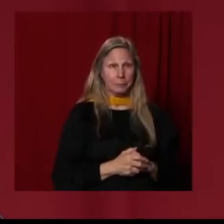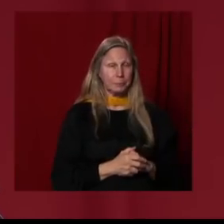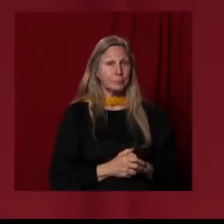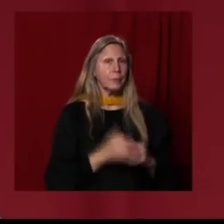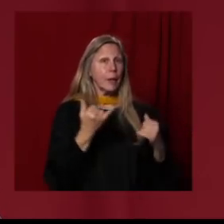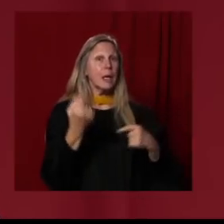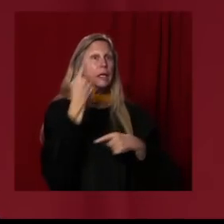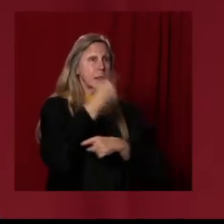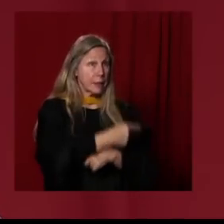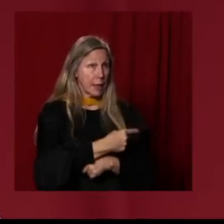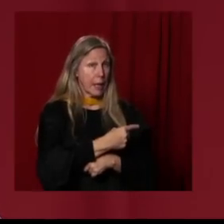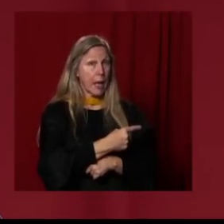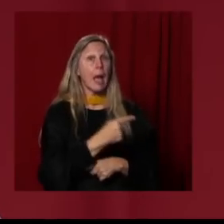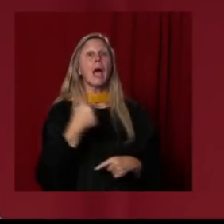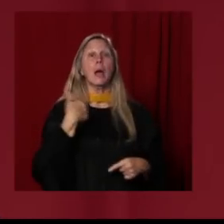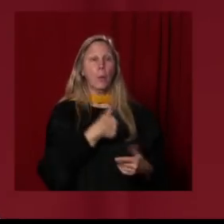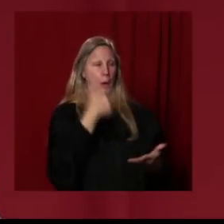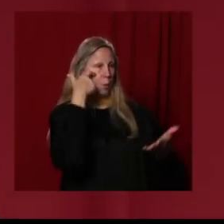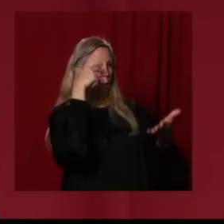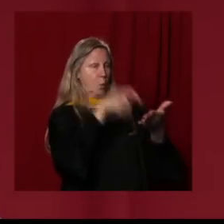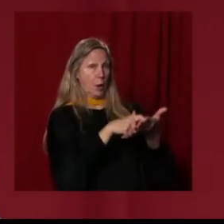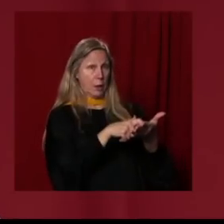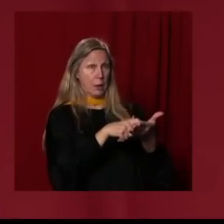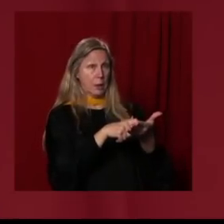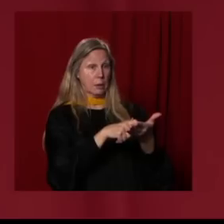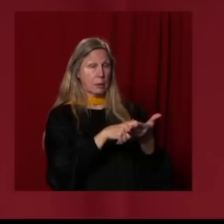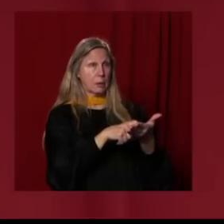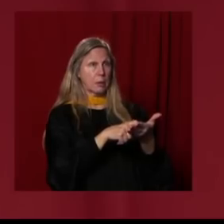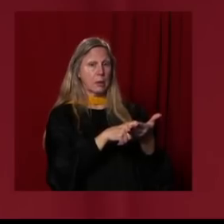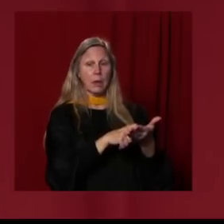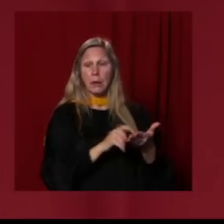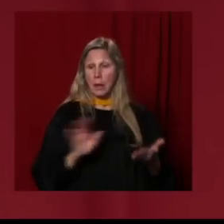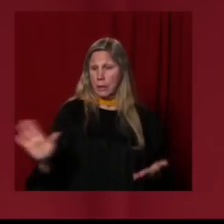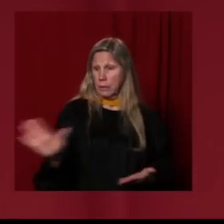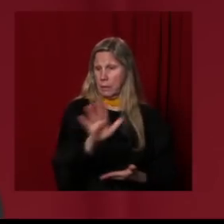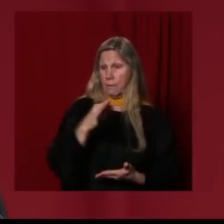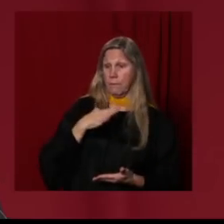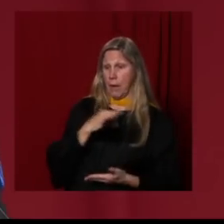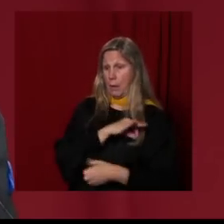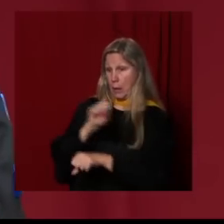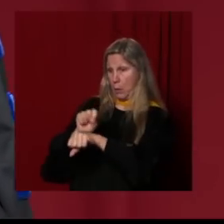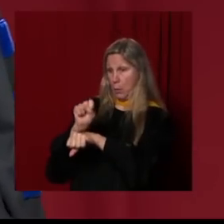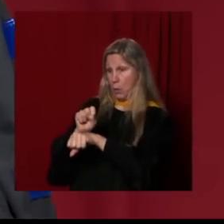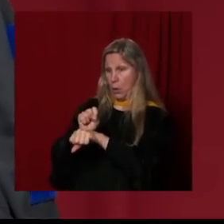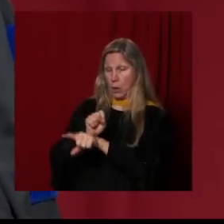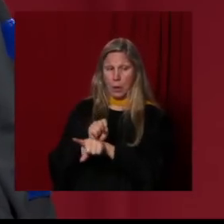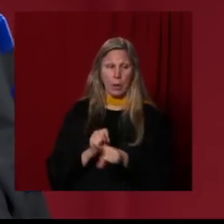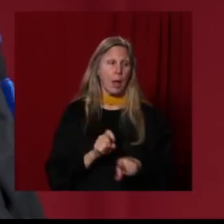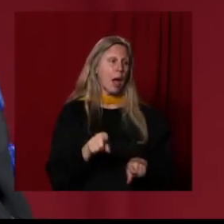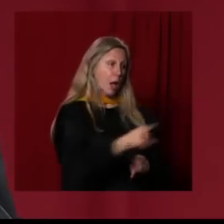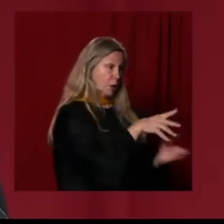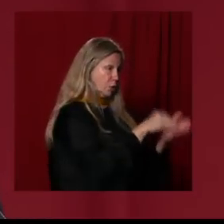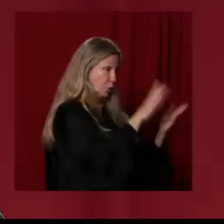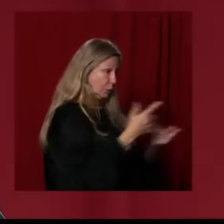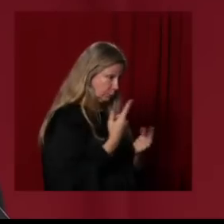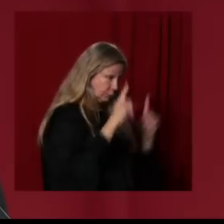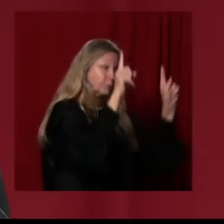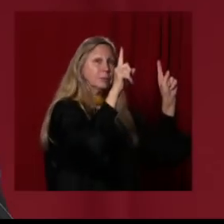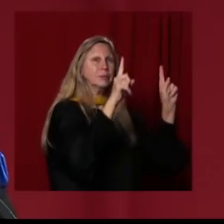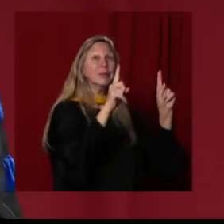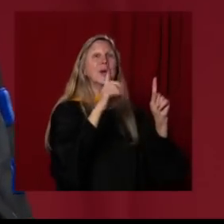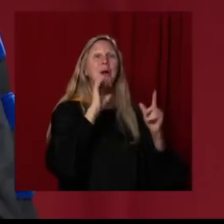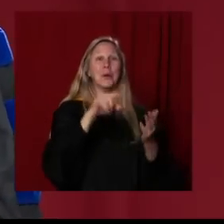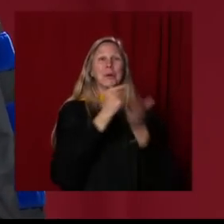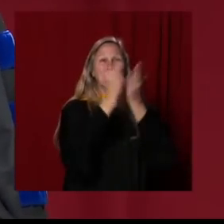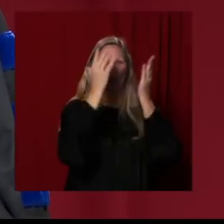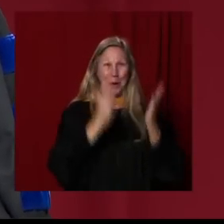Today, we acknowledge the work of the faculty and the achievements of our students who are